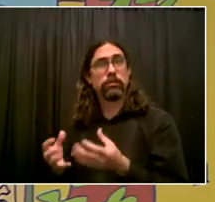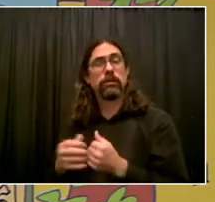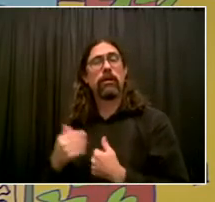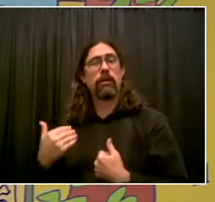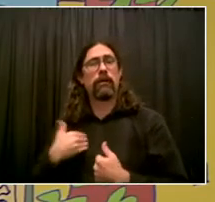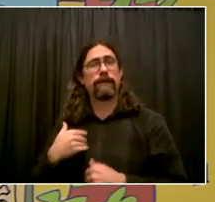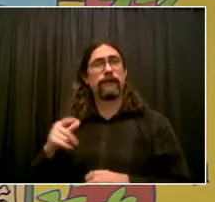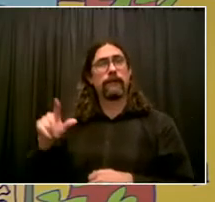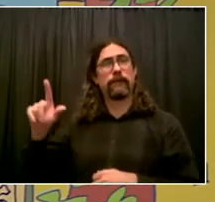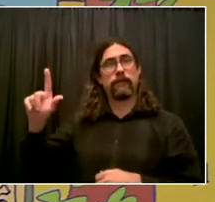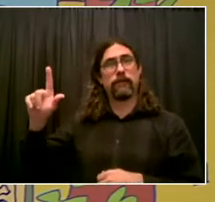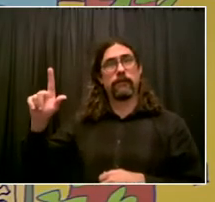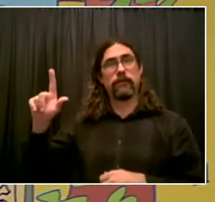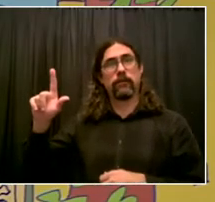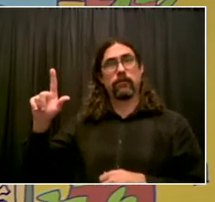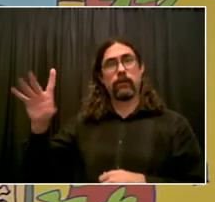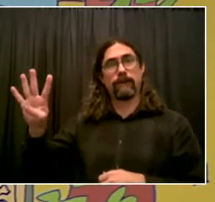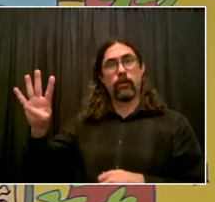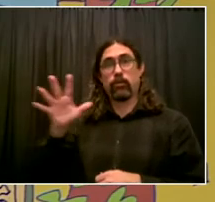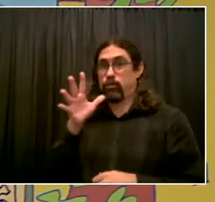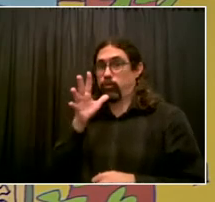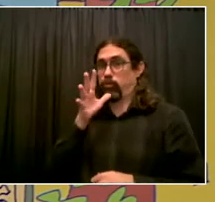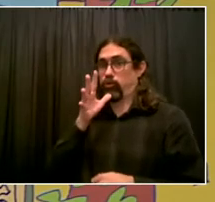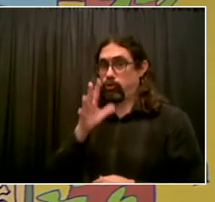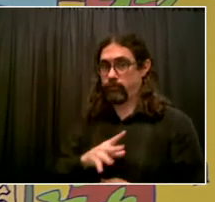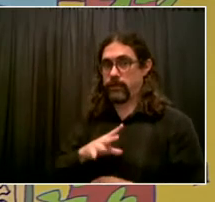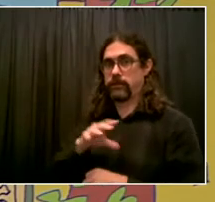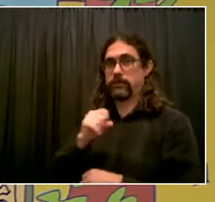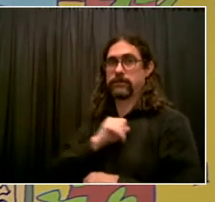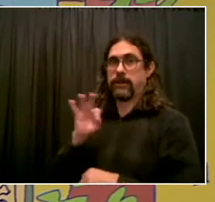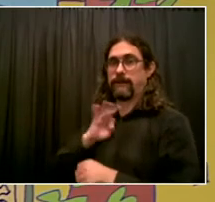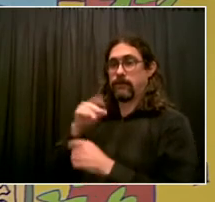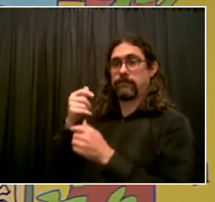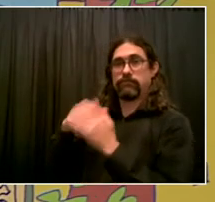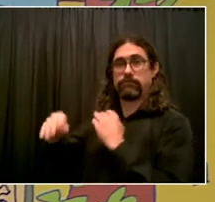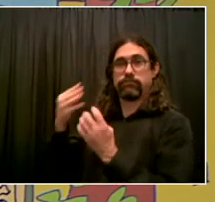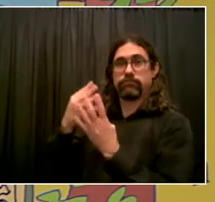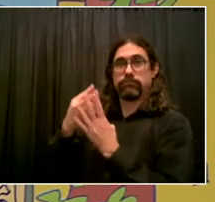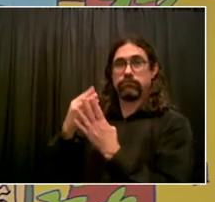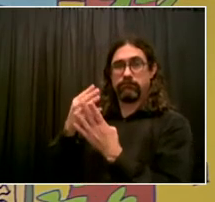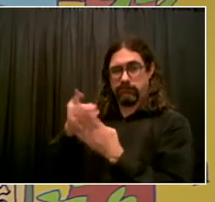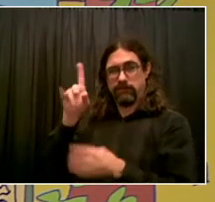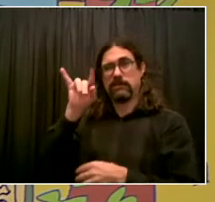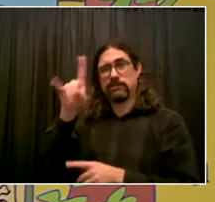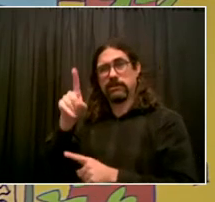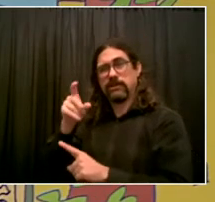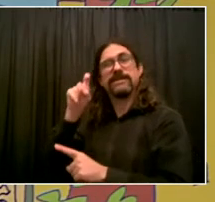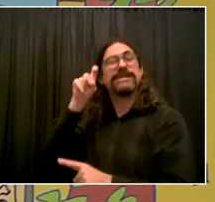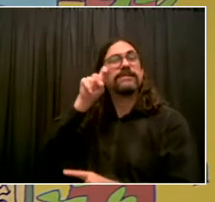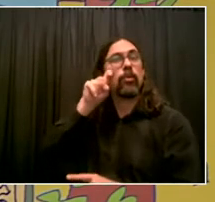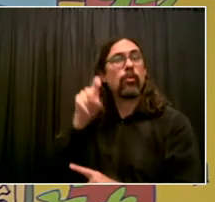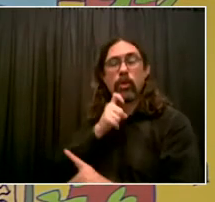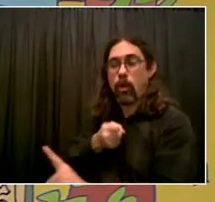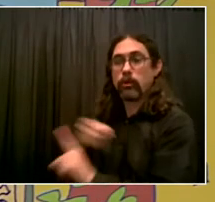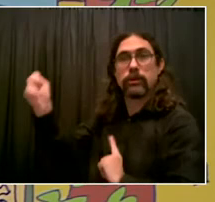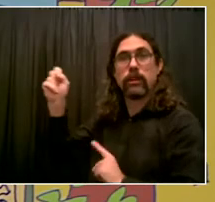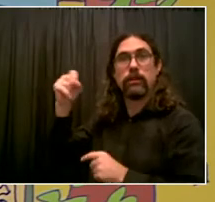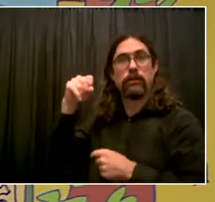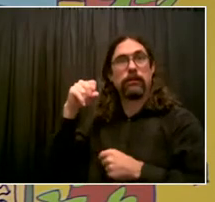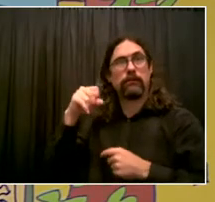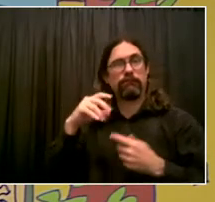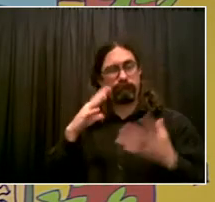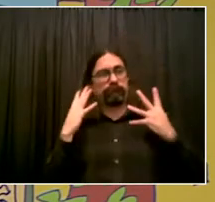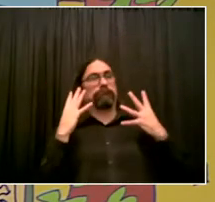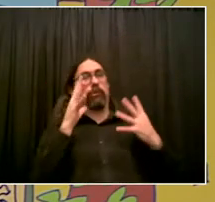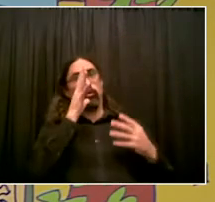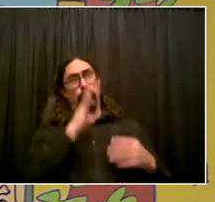There's violence between inmates, between guards and inmates. Wondering when you say enough is enough, why